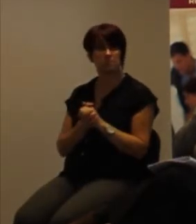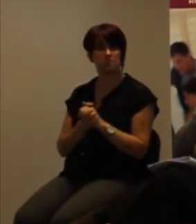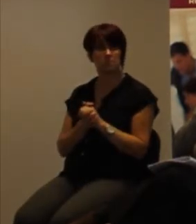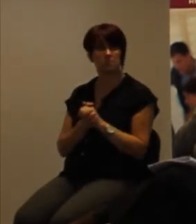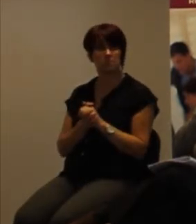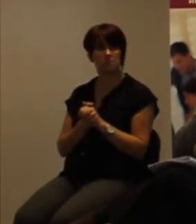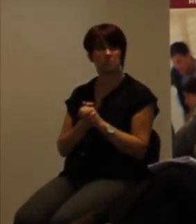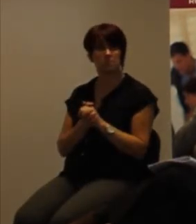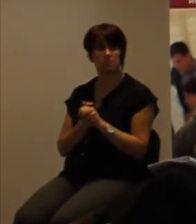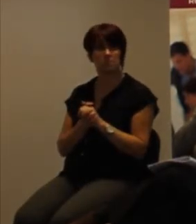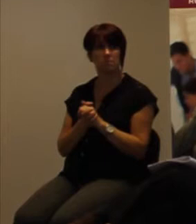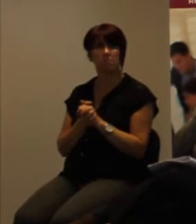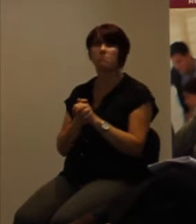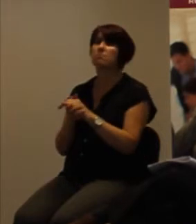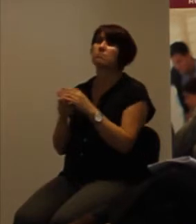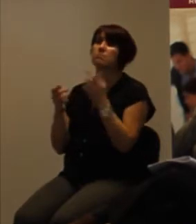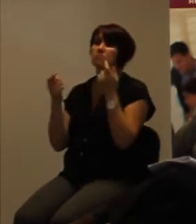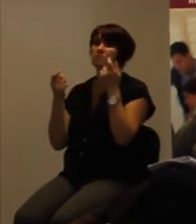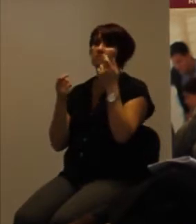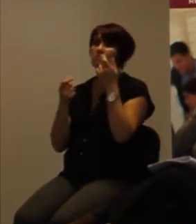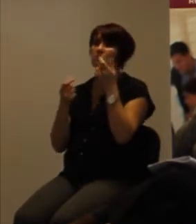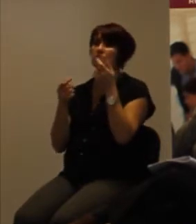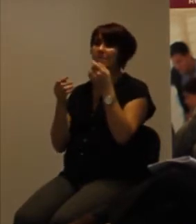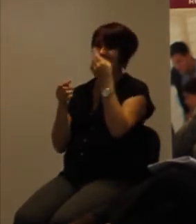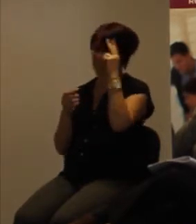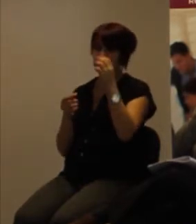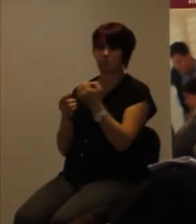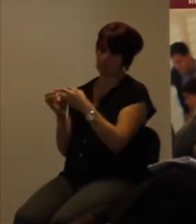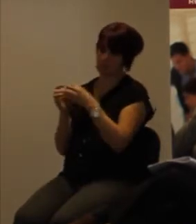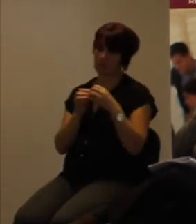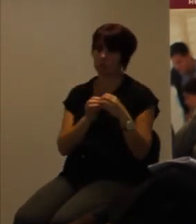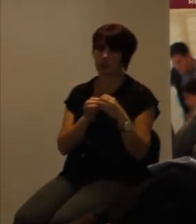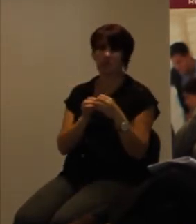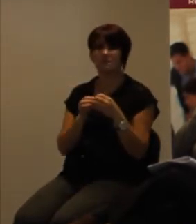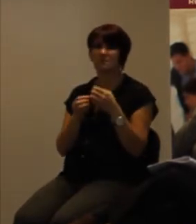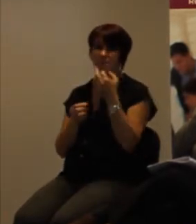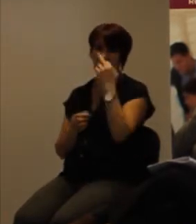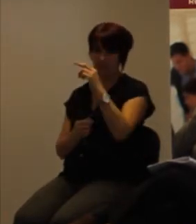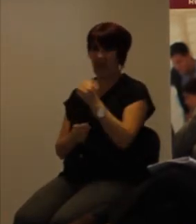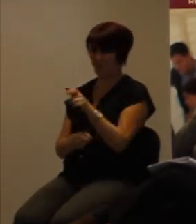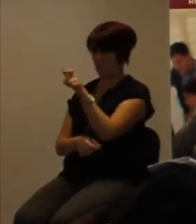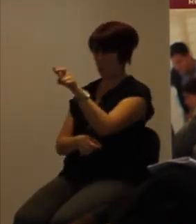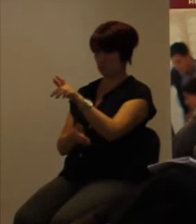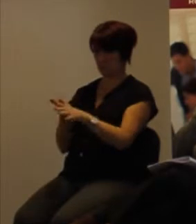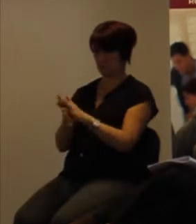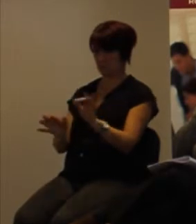So expressions and names must be finger spelt. So if there's things that we don't have signs for,